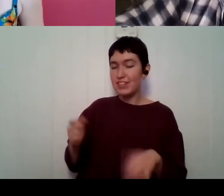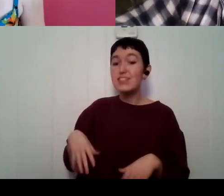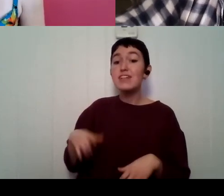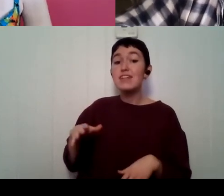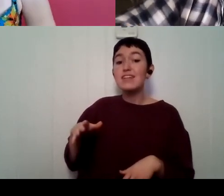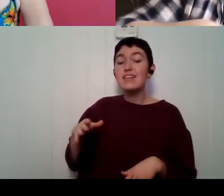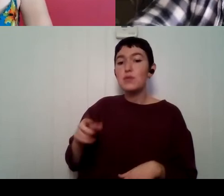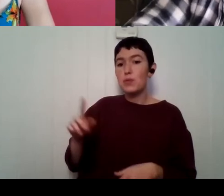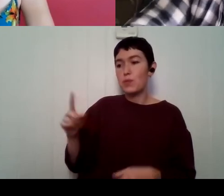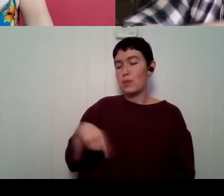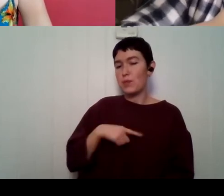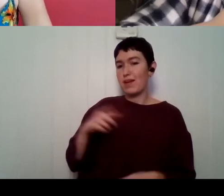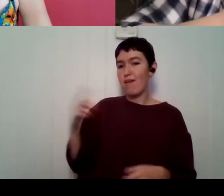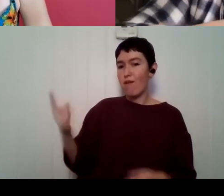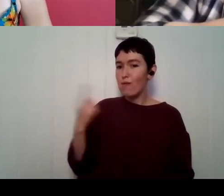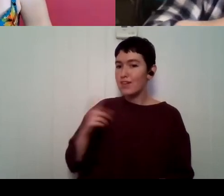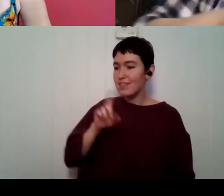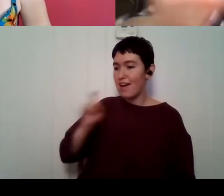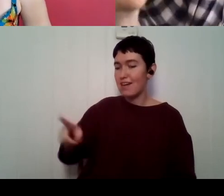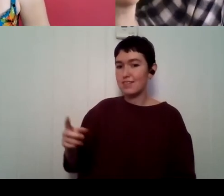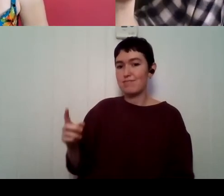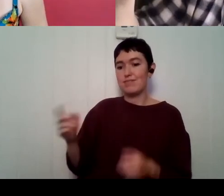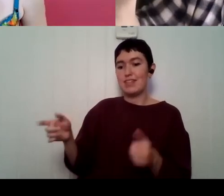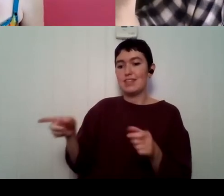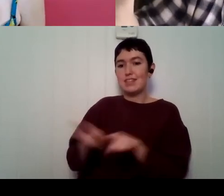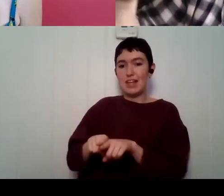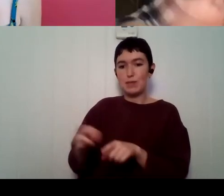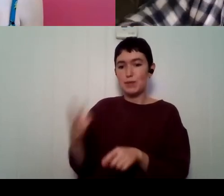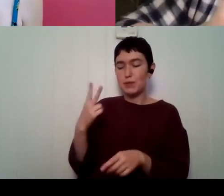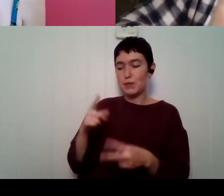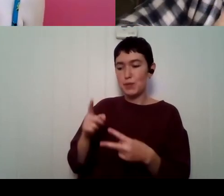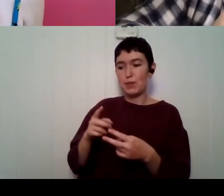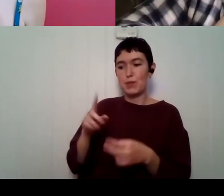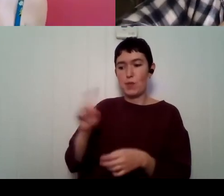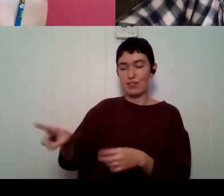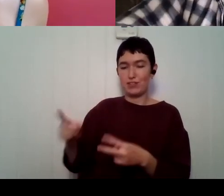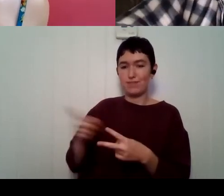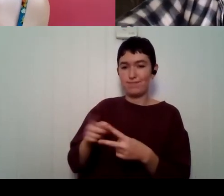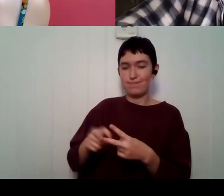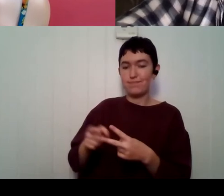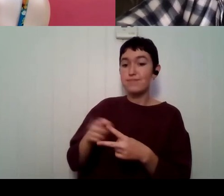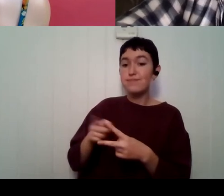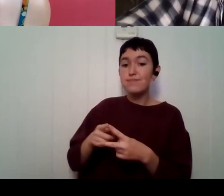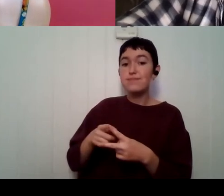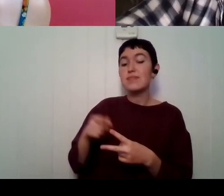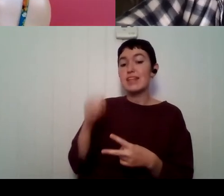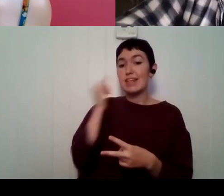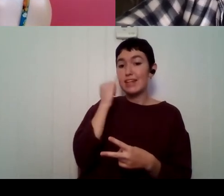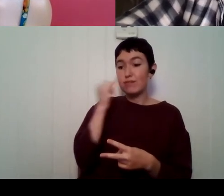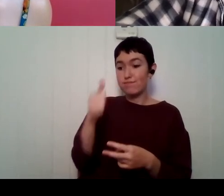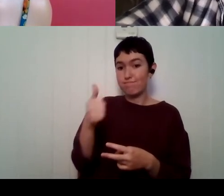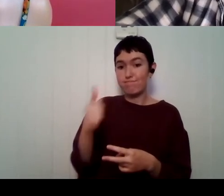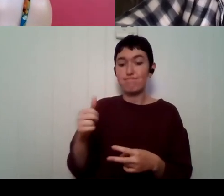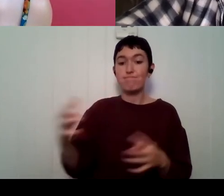two questions at the end of these sessions. The first, you have everyone's attention in the whole world, and you can tell them one thing about primates. What do you tell